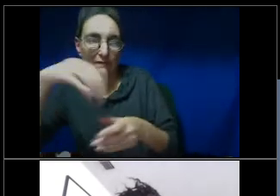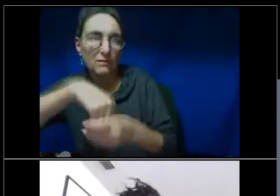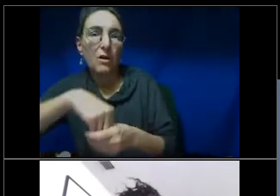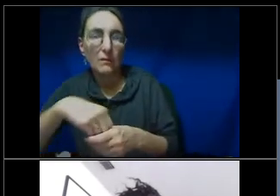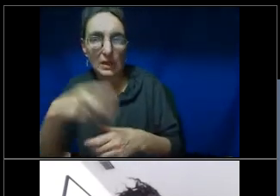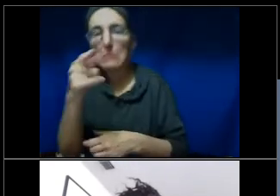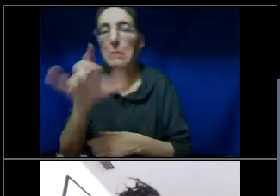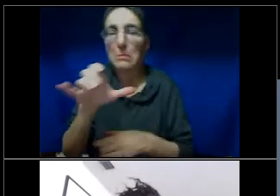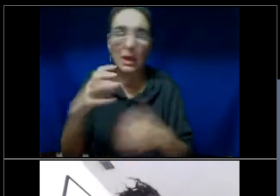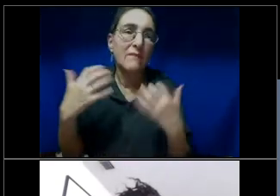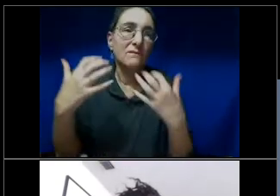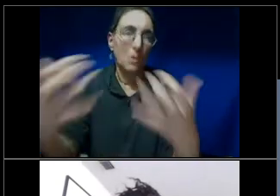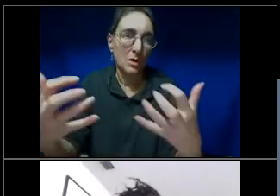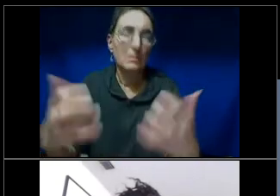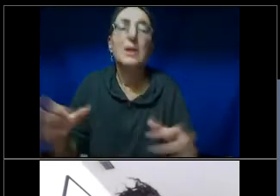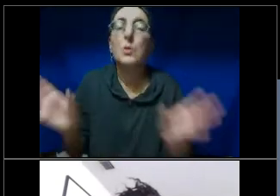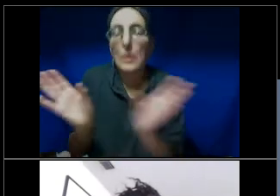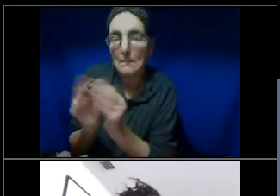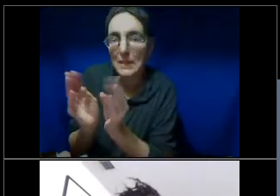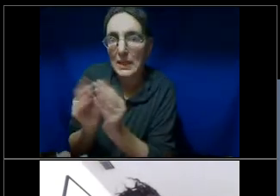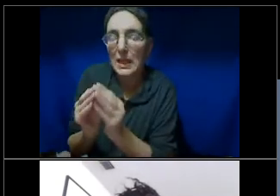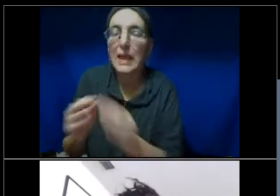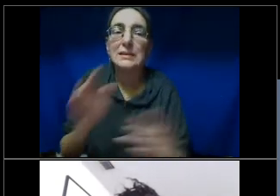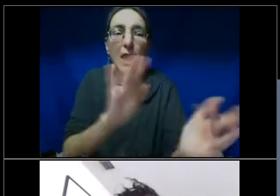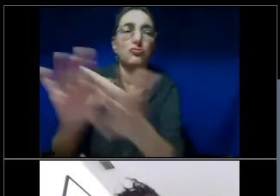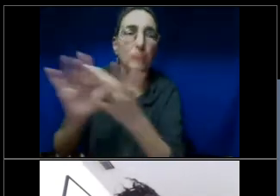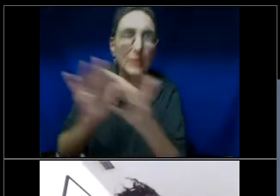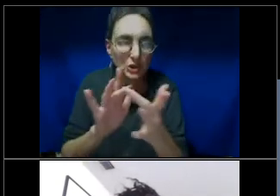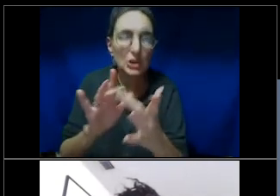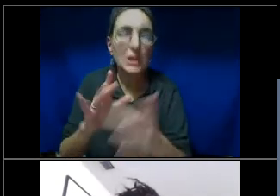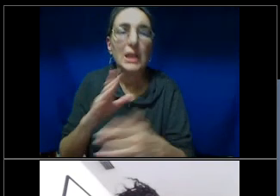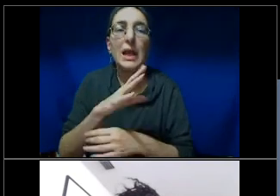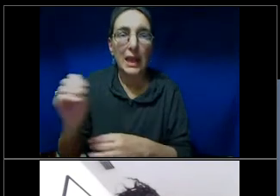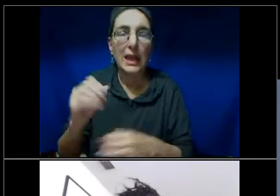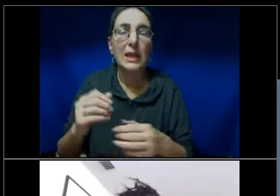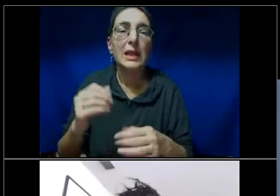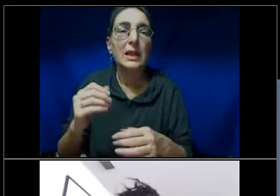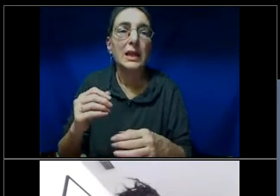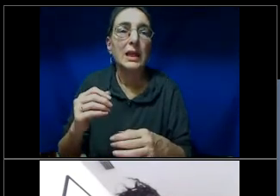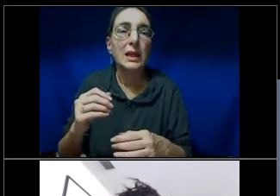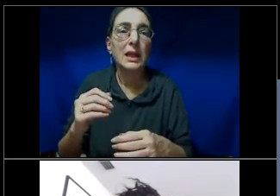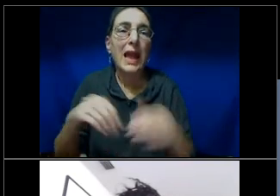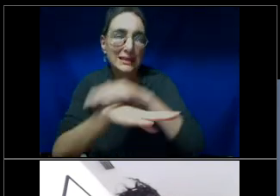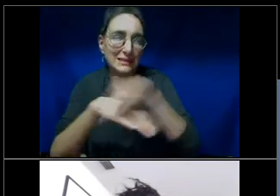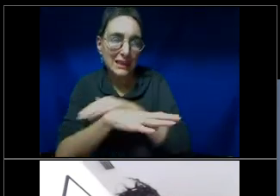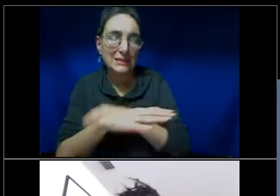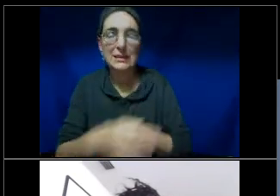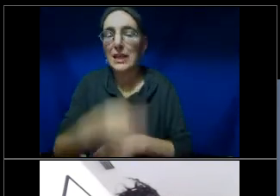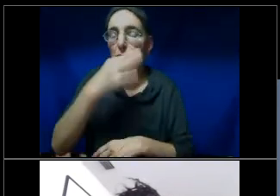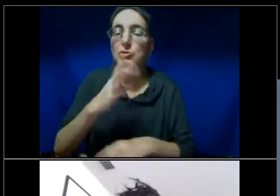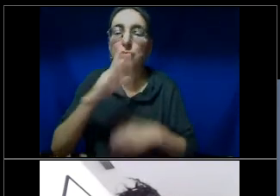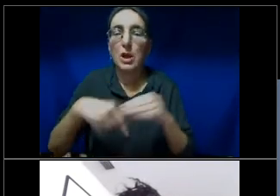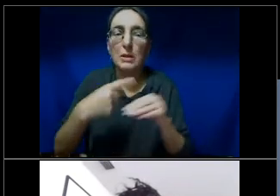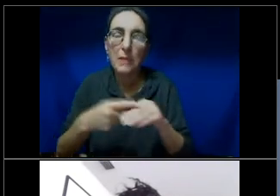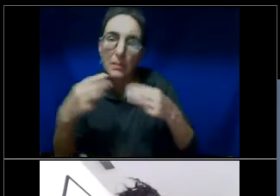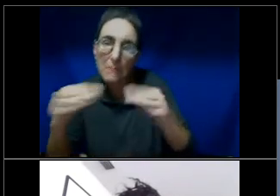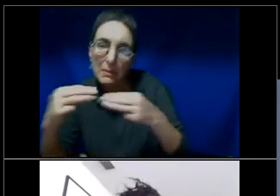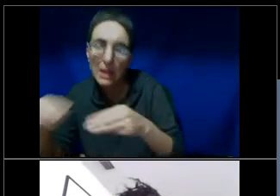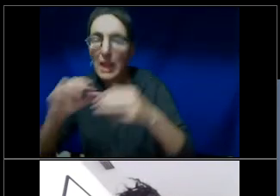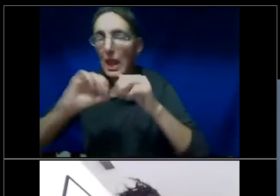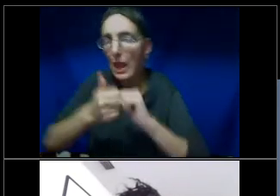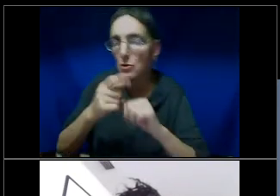And then they meet as outreach and advocate experts to talk about the methodologies, about how do we get to